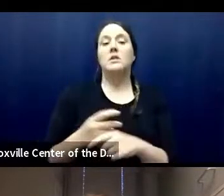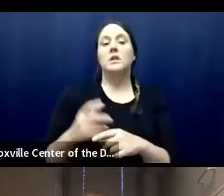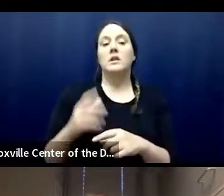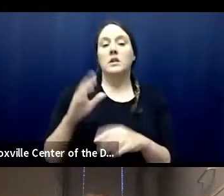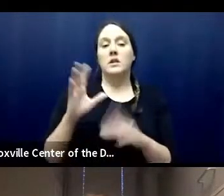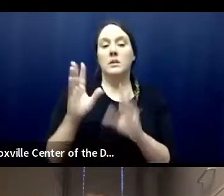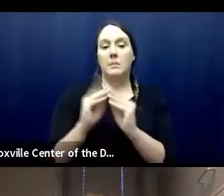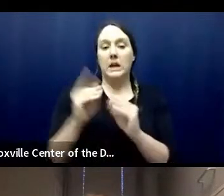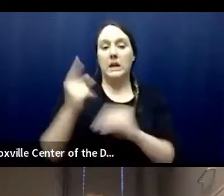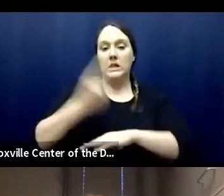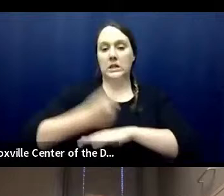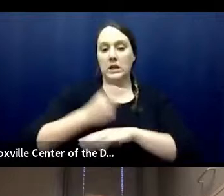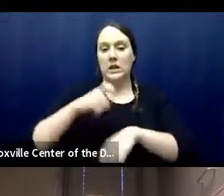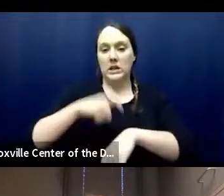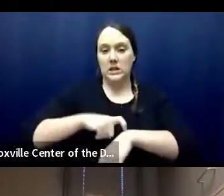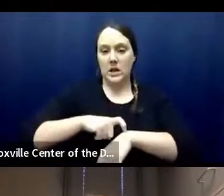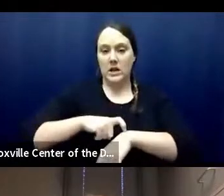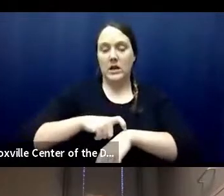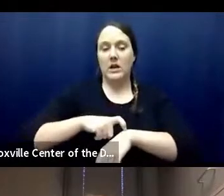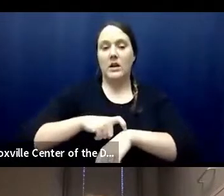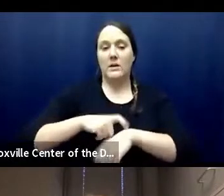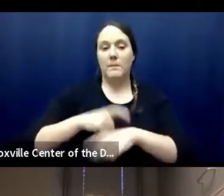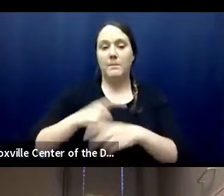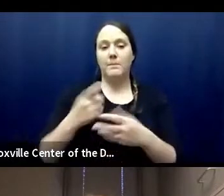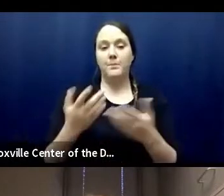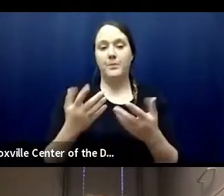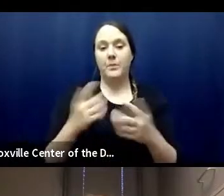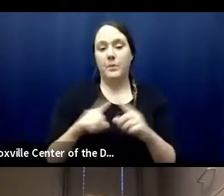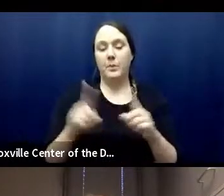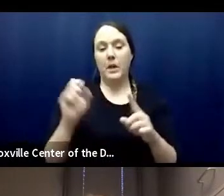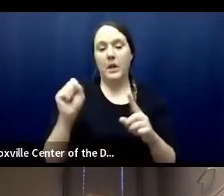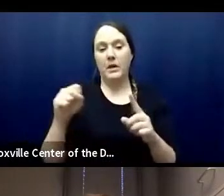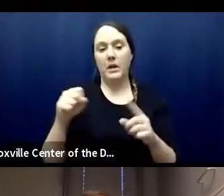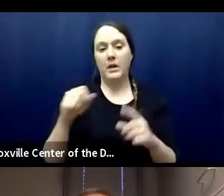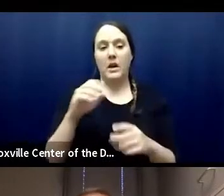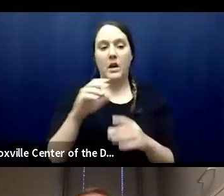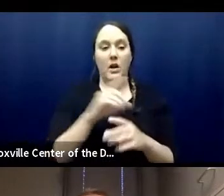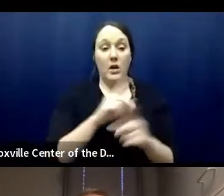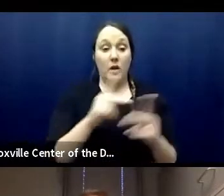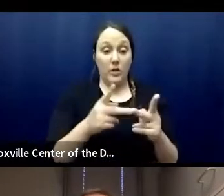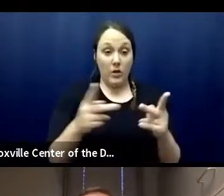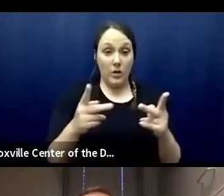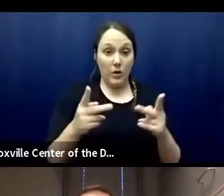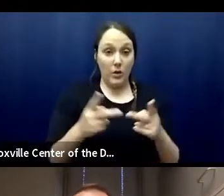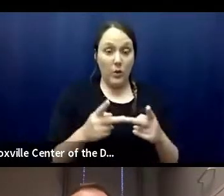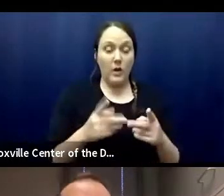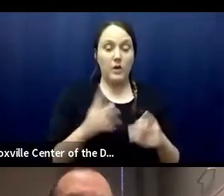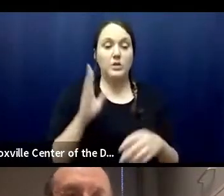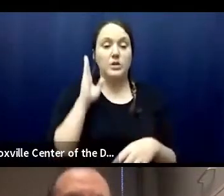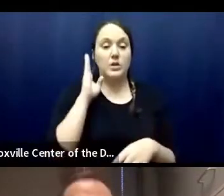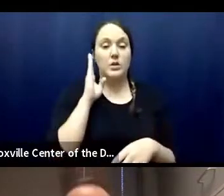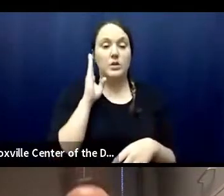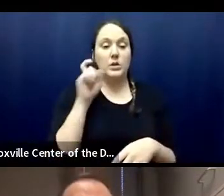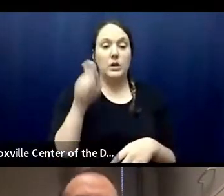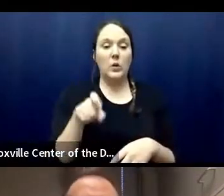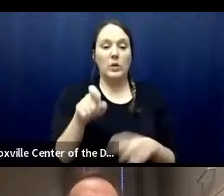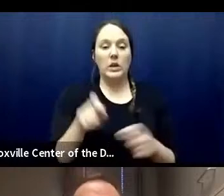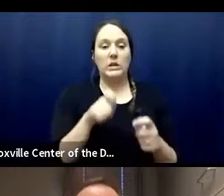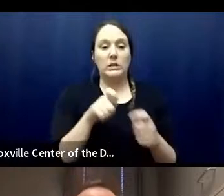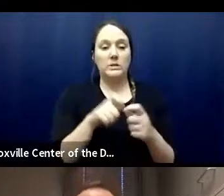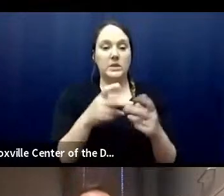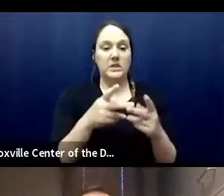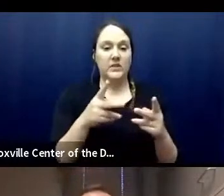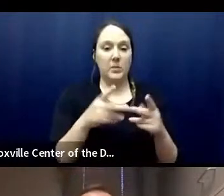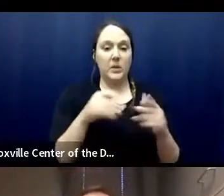date and time, along with 5 p.m. But the location would be, you need a place that's accessible